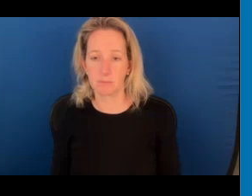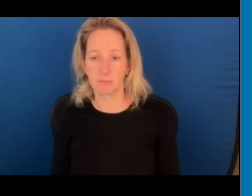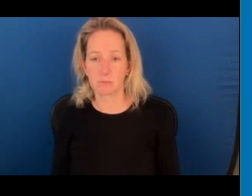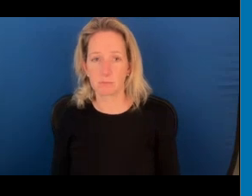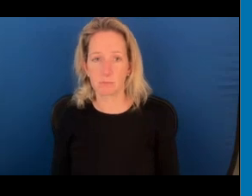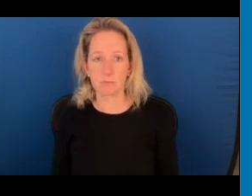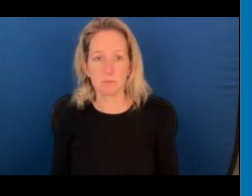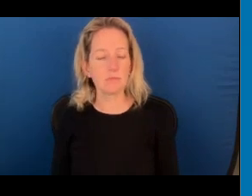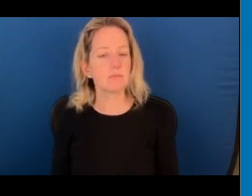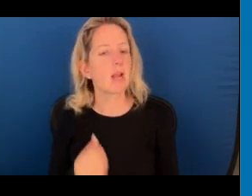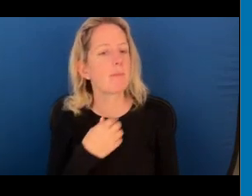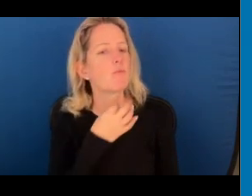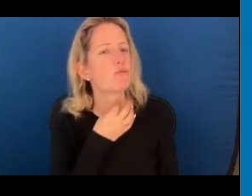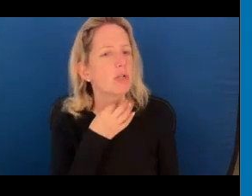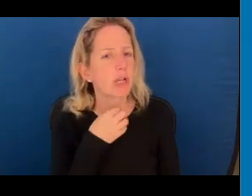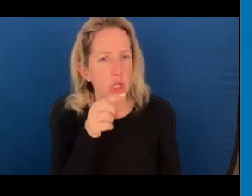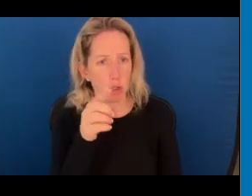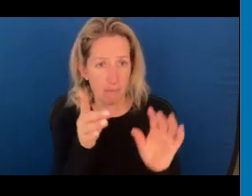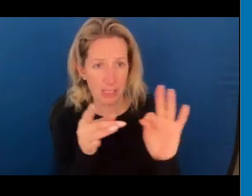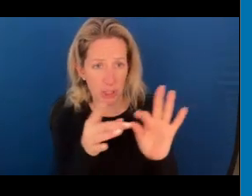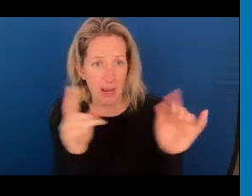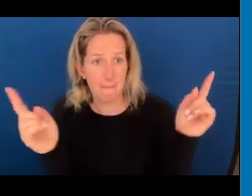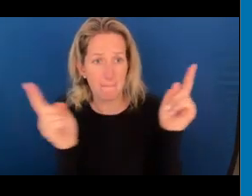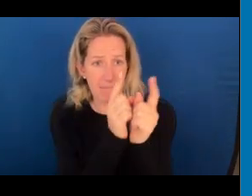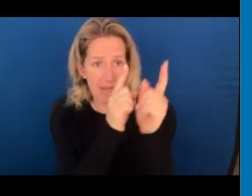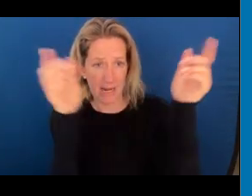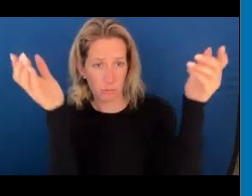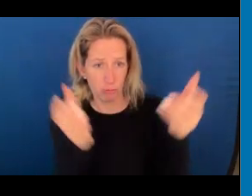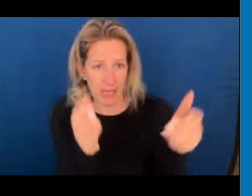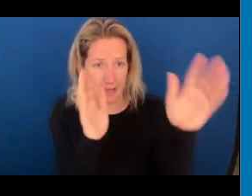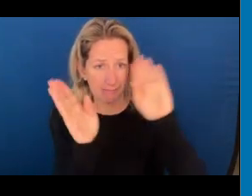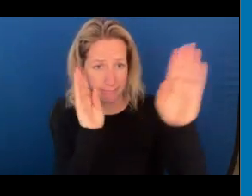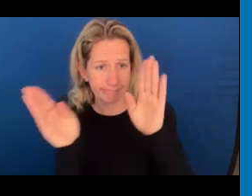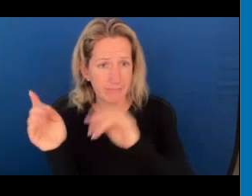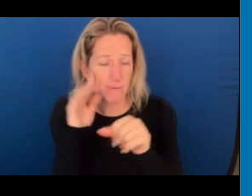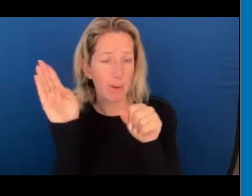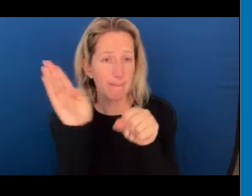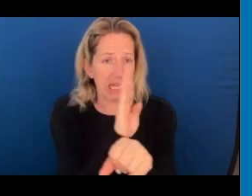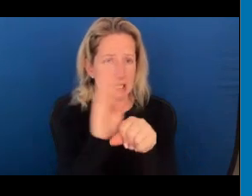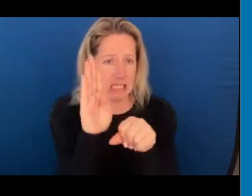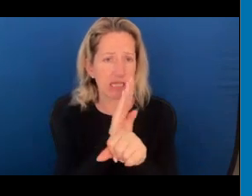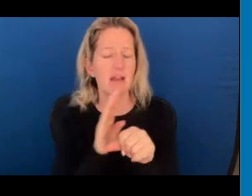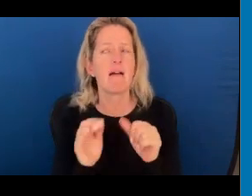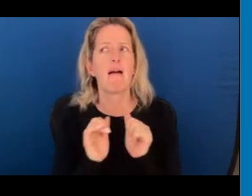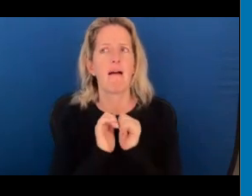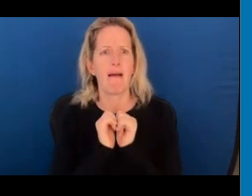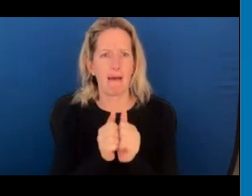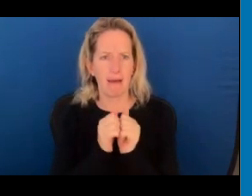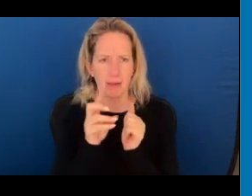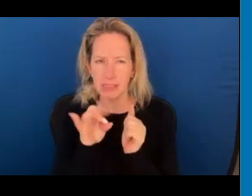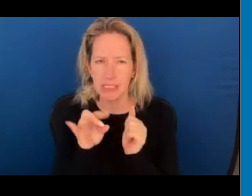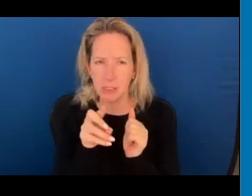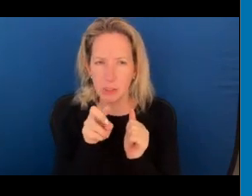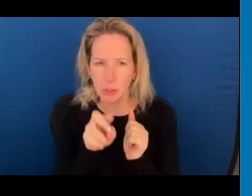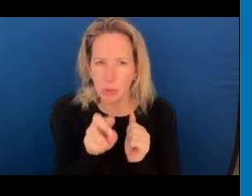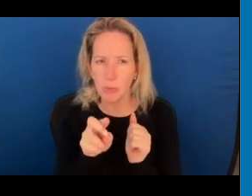So I was just wondering, you mentioned you had a meet and greet for businesses, and I'm wondering if you got, how did you get them to buy into that?